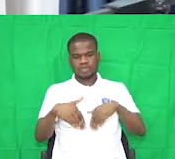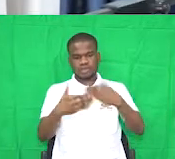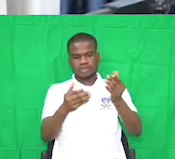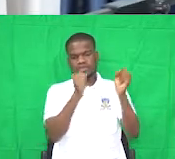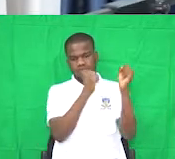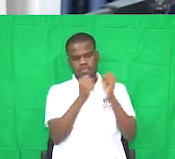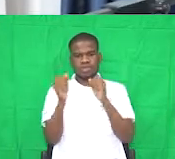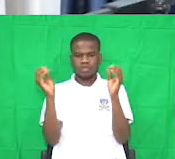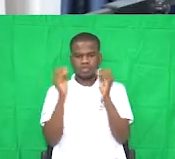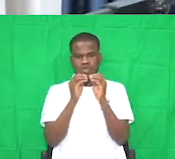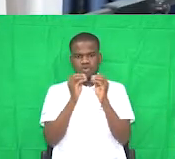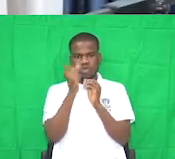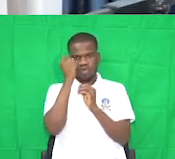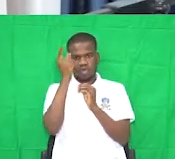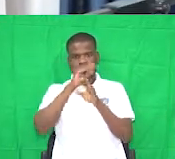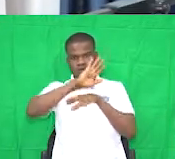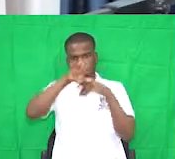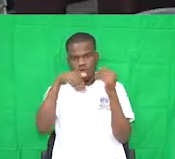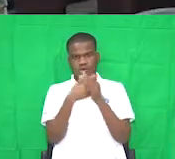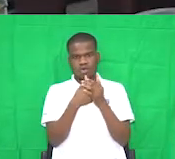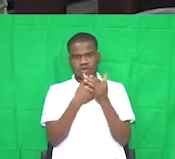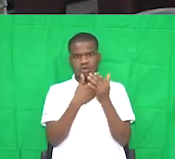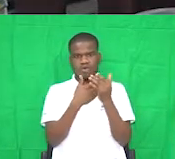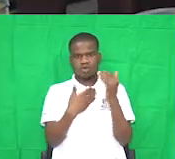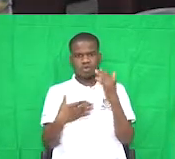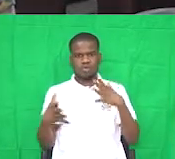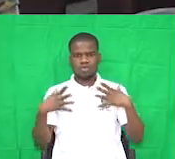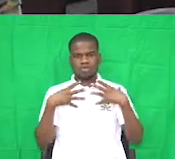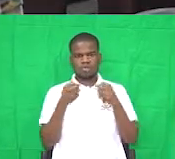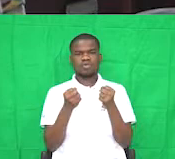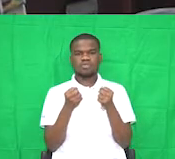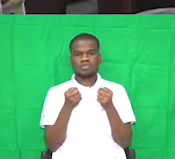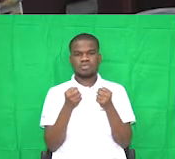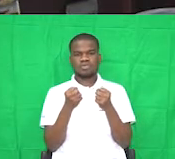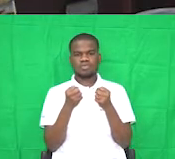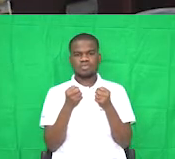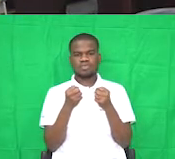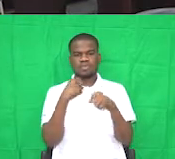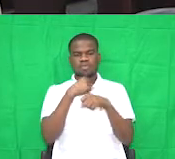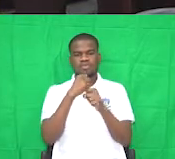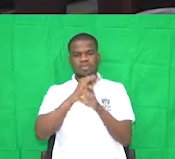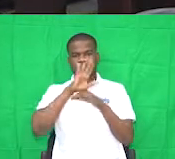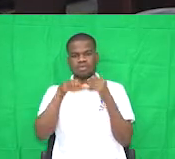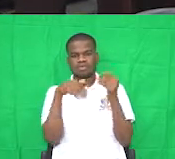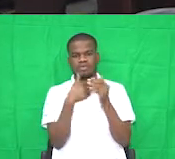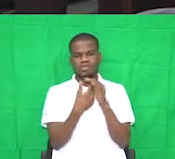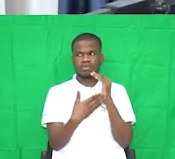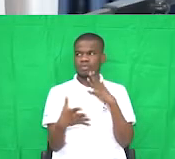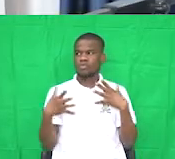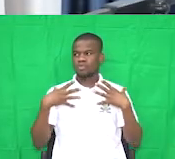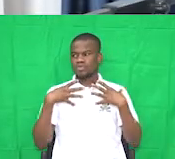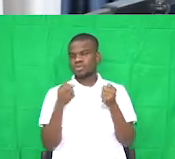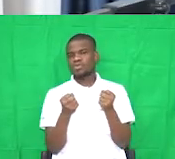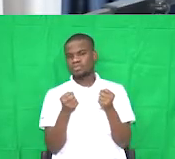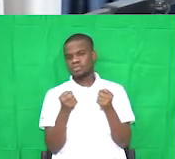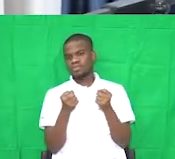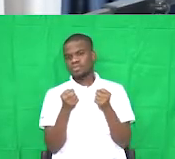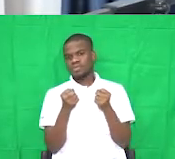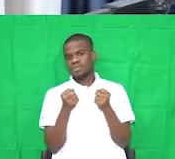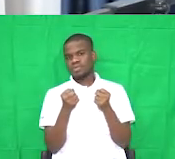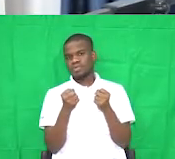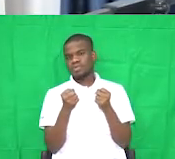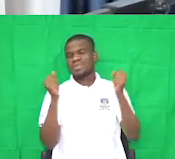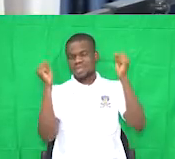such power of understanding and utterance, that as they preach the unsearchable riches of Christ, they may